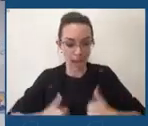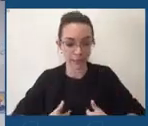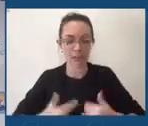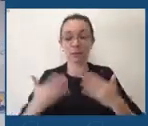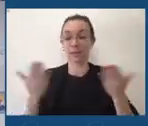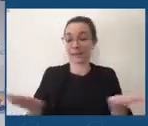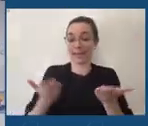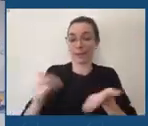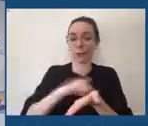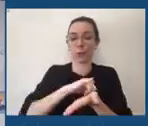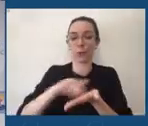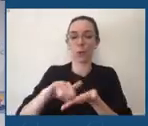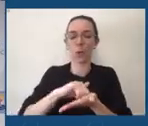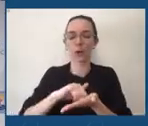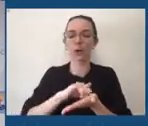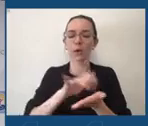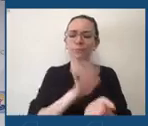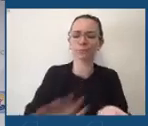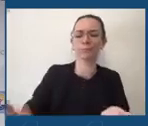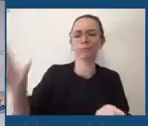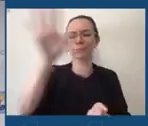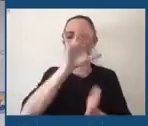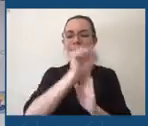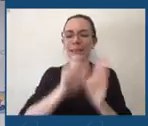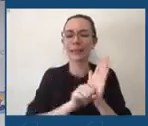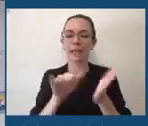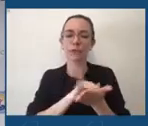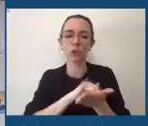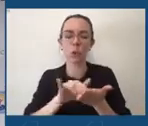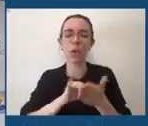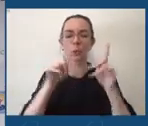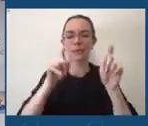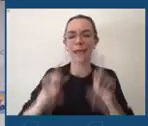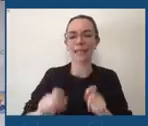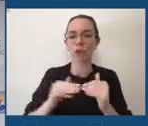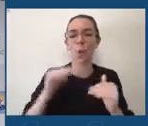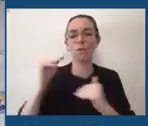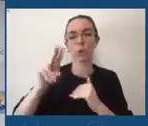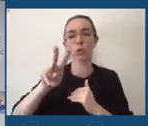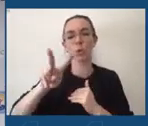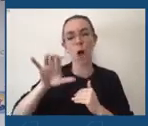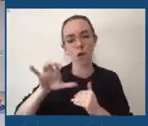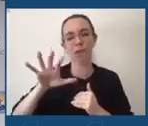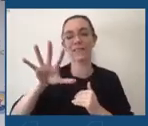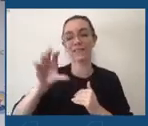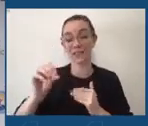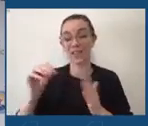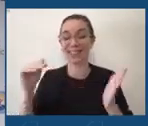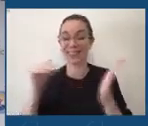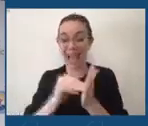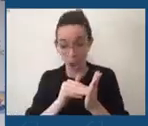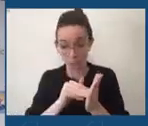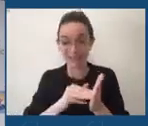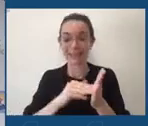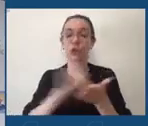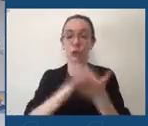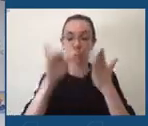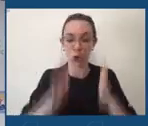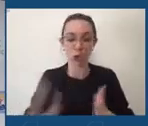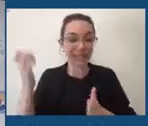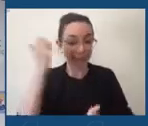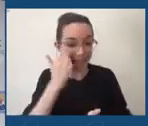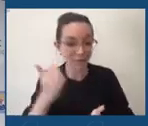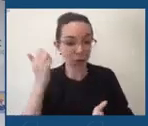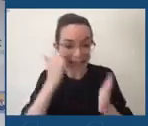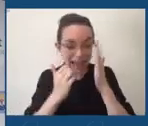York, across the state of New York, we test over 250,000 New Yorkers every single day, again, trying to